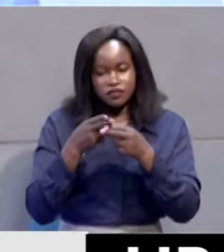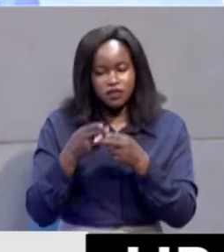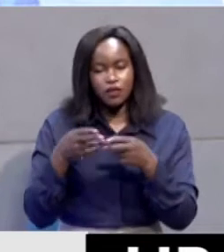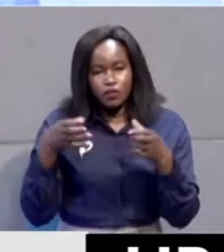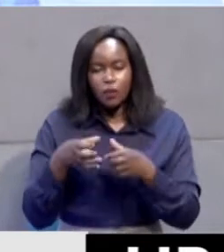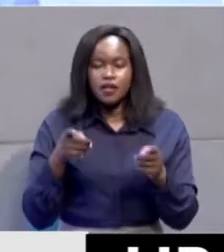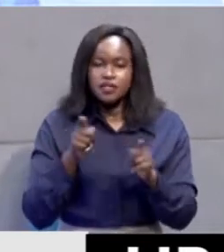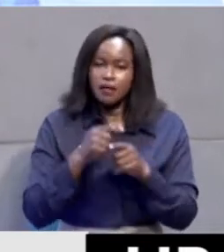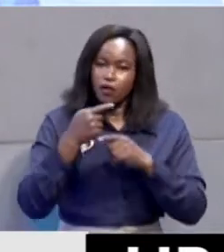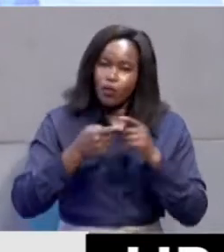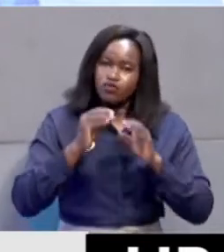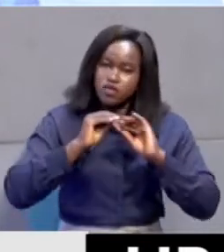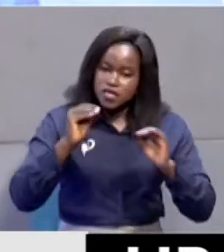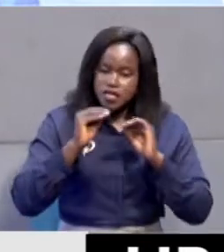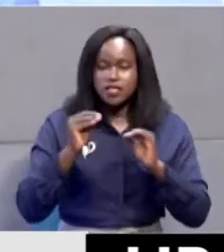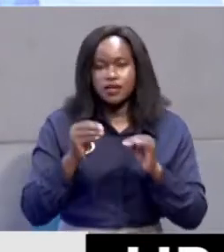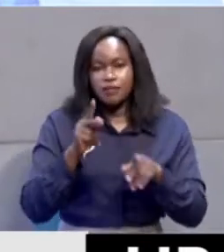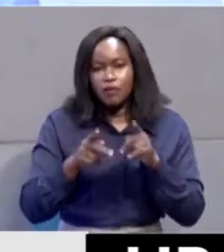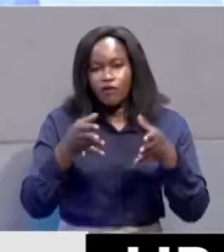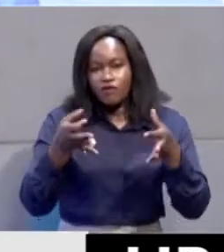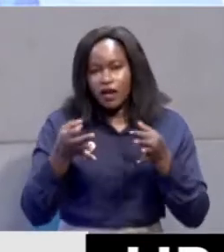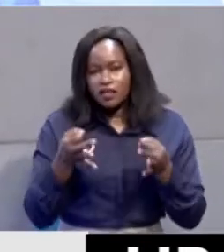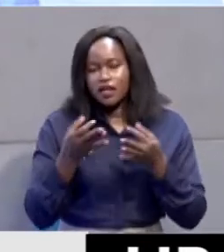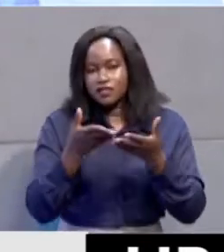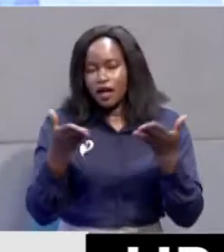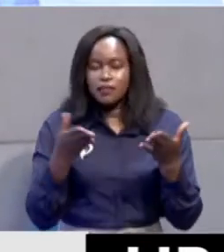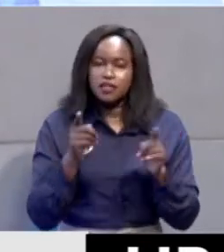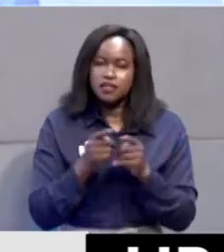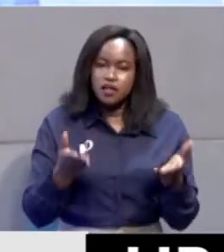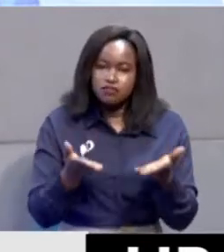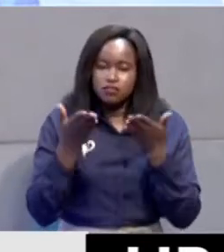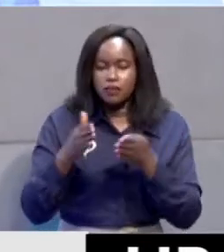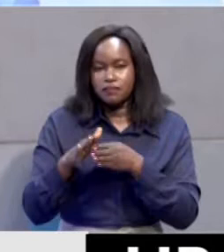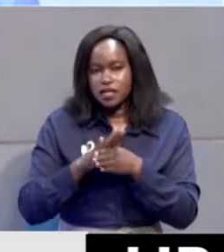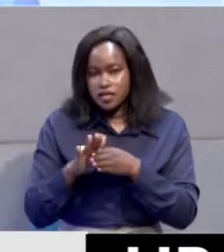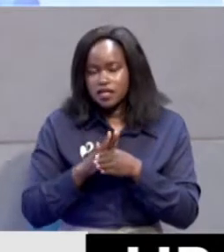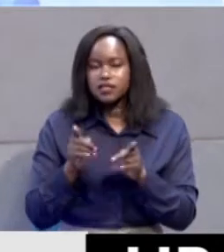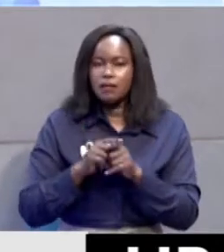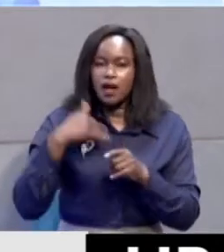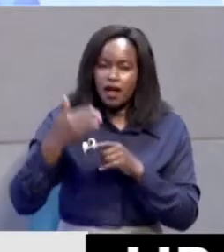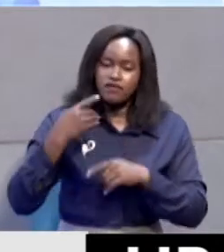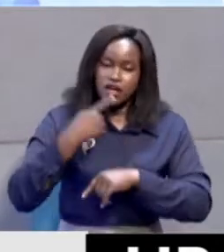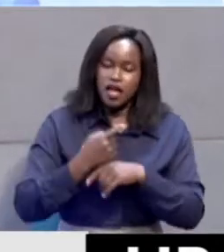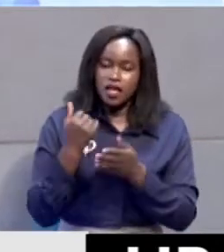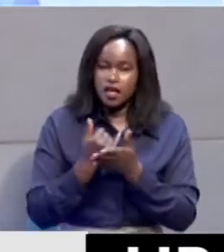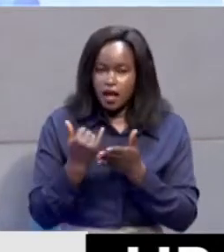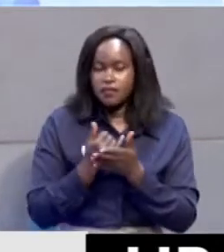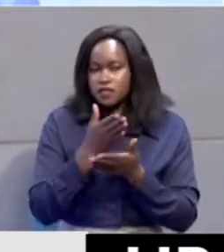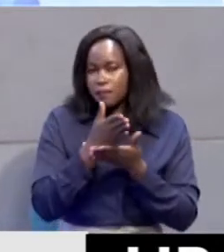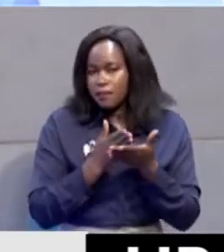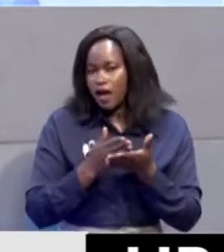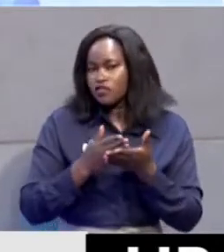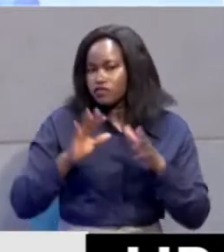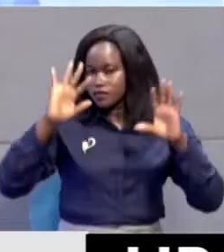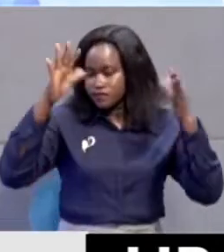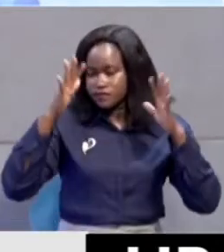financial literacy lessons which have boosted their business and daily incomes. This was part of the festivities